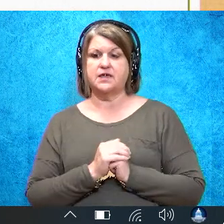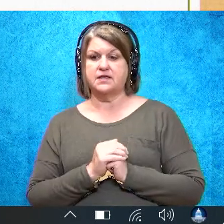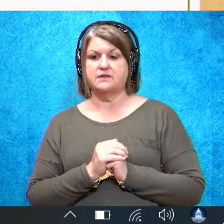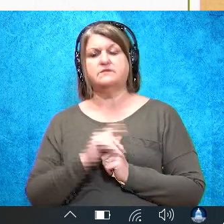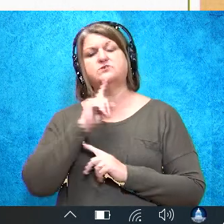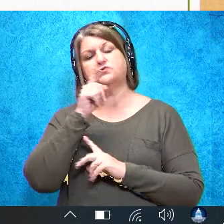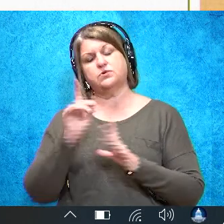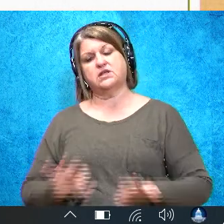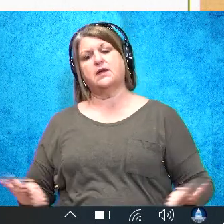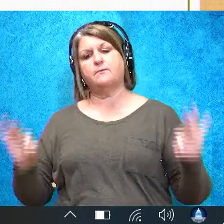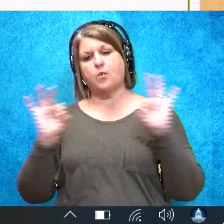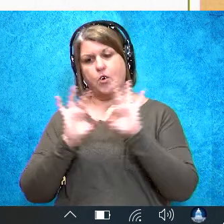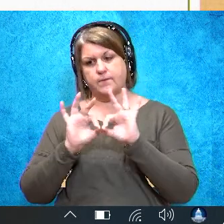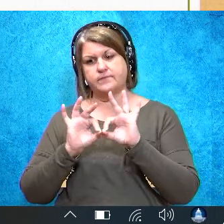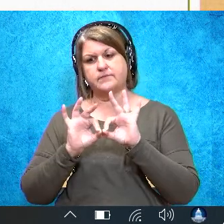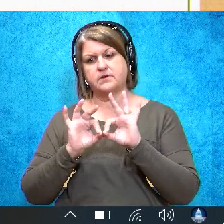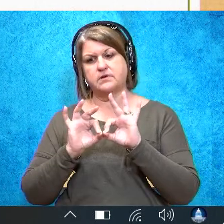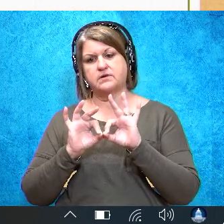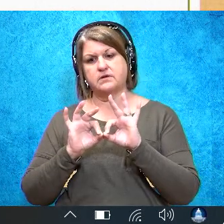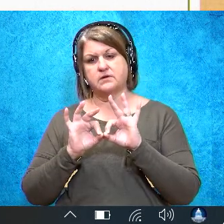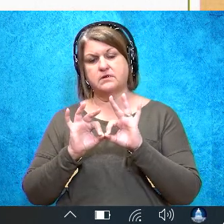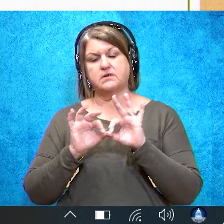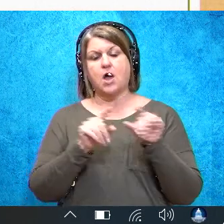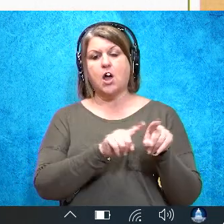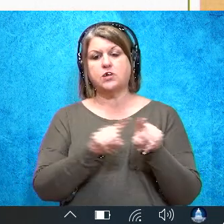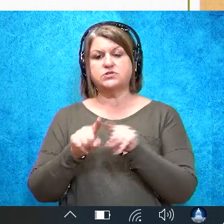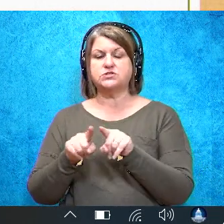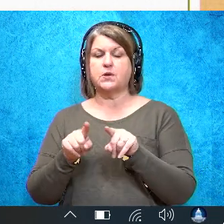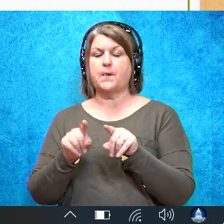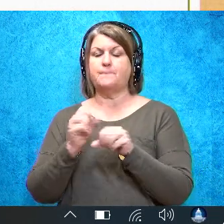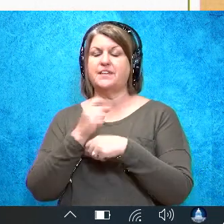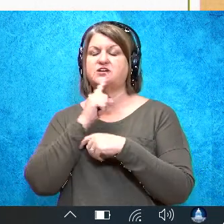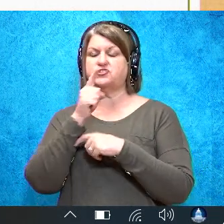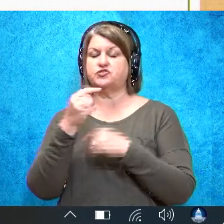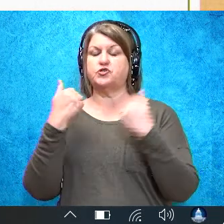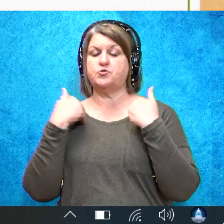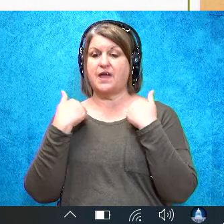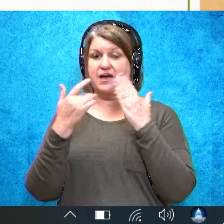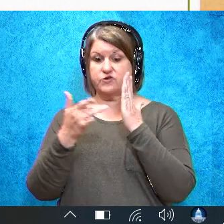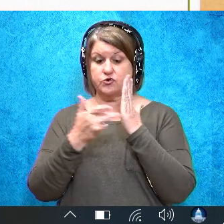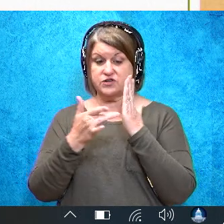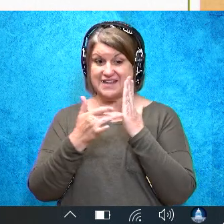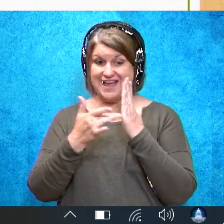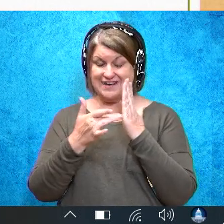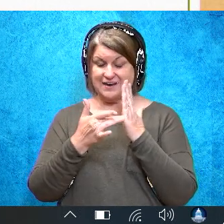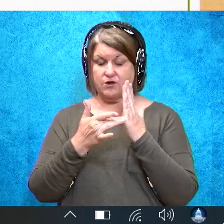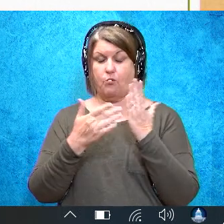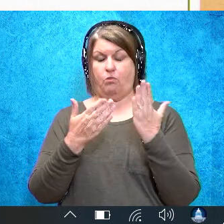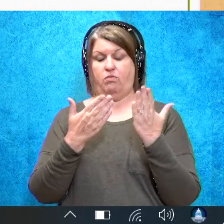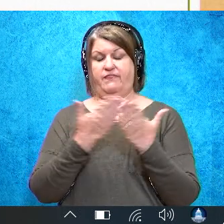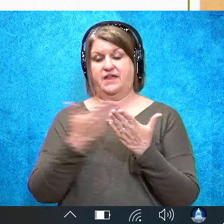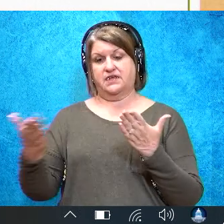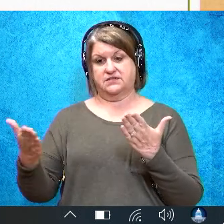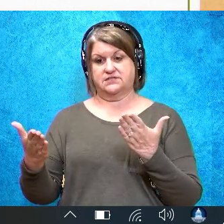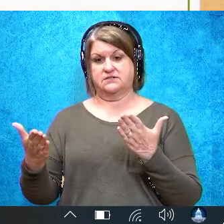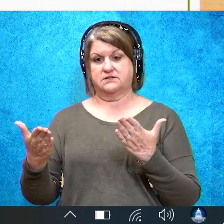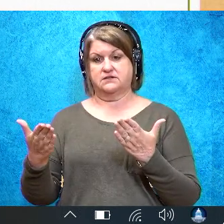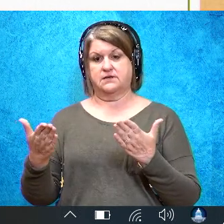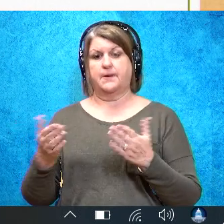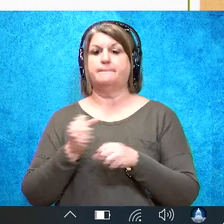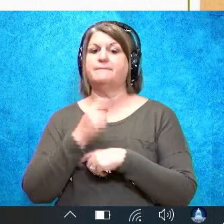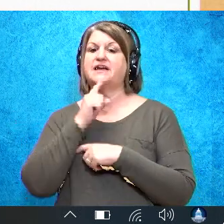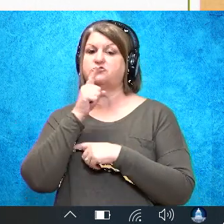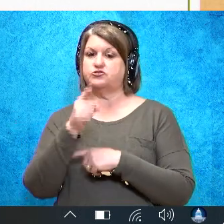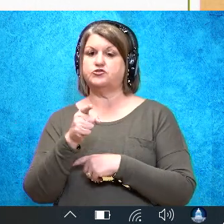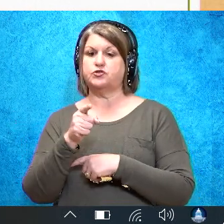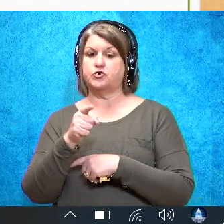important. Also making sure that you have your technical requirements or supplies, making sure that you have a good working